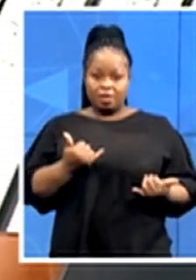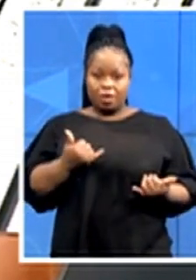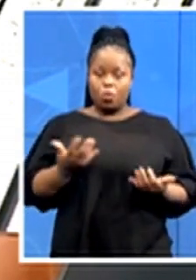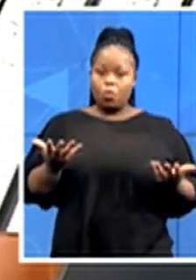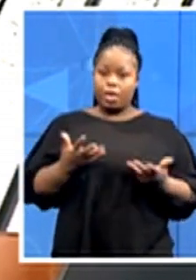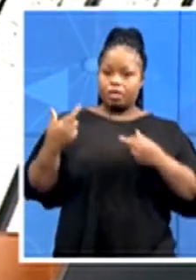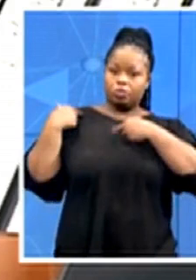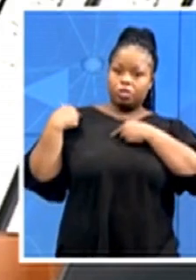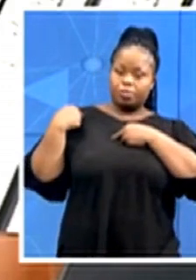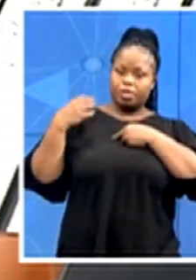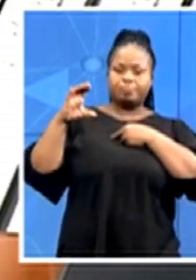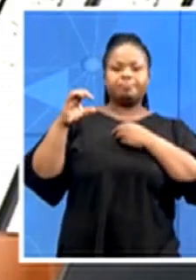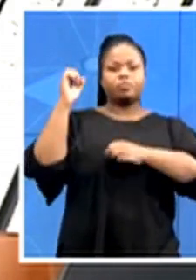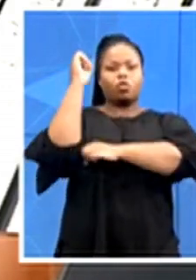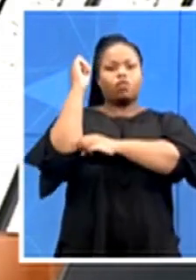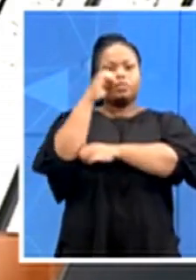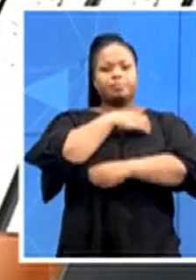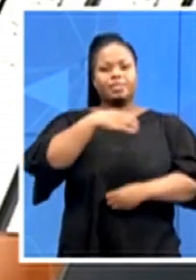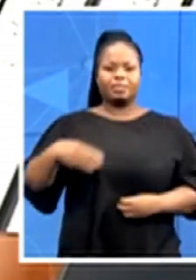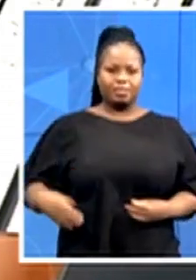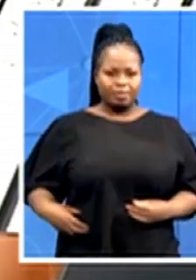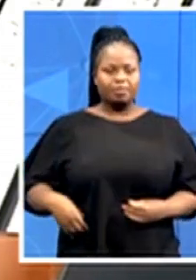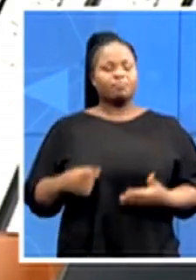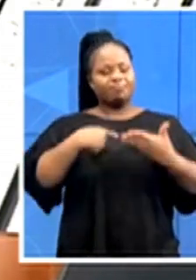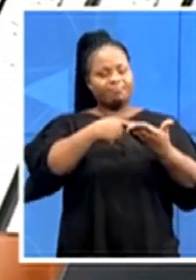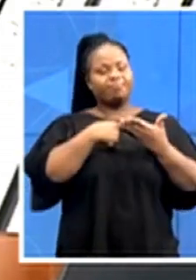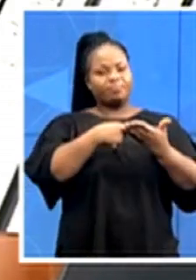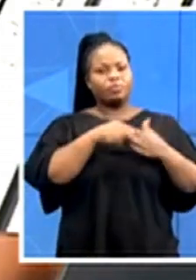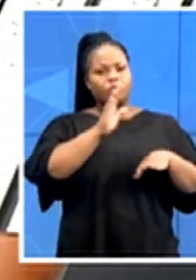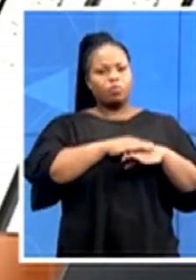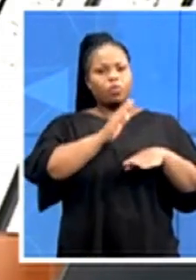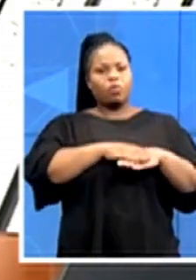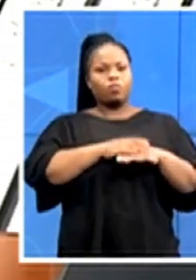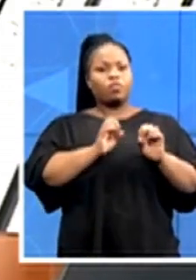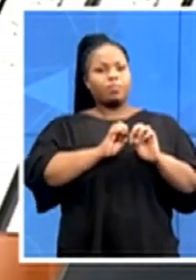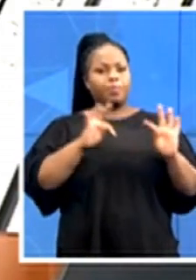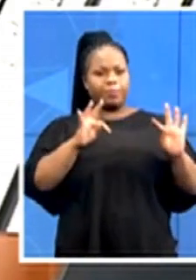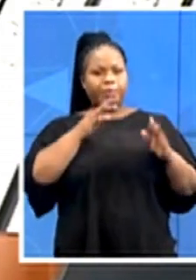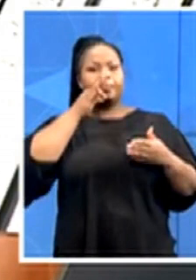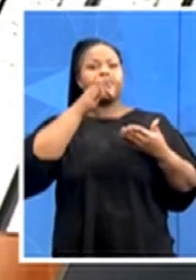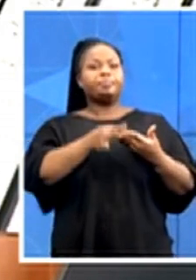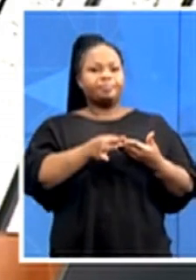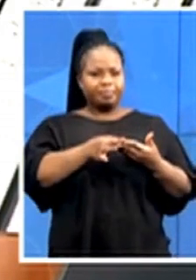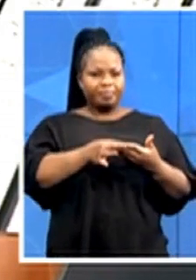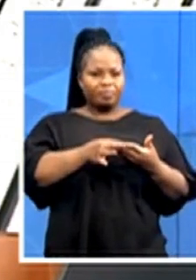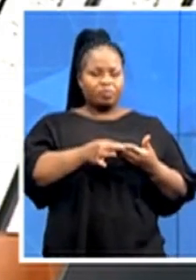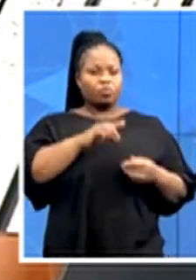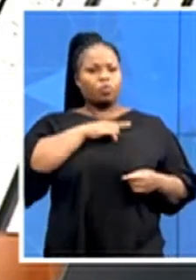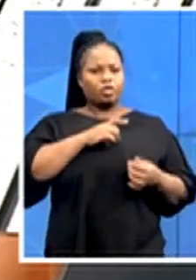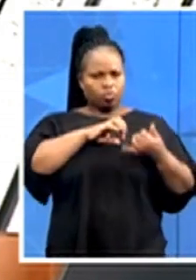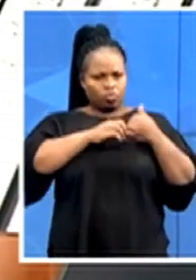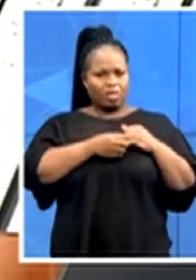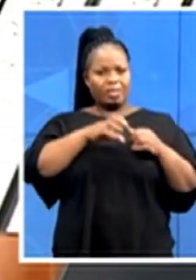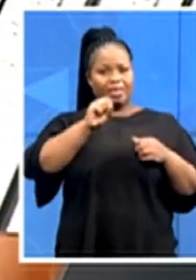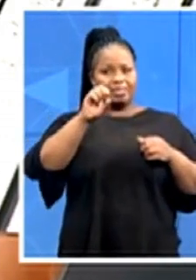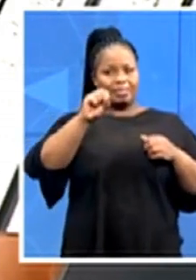and deliberations continue on the panel's recommendations to split up the SSA into distinct